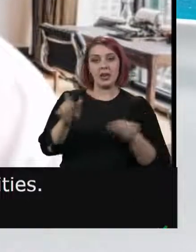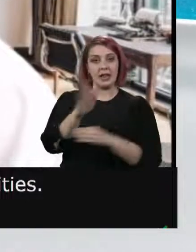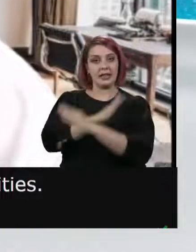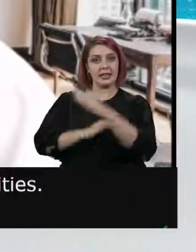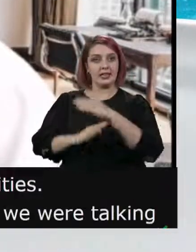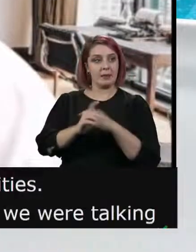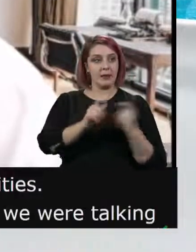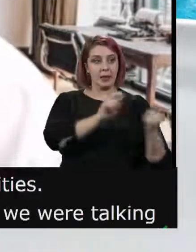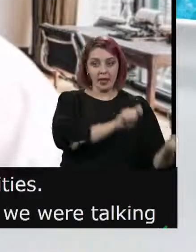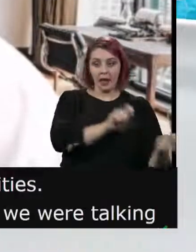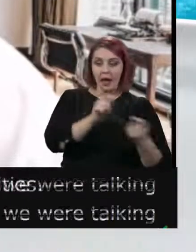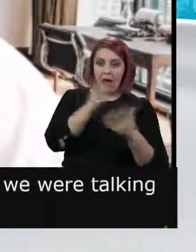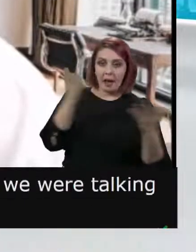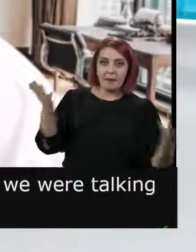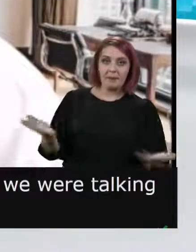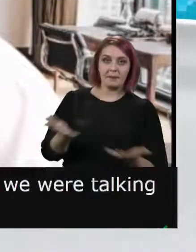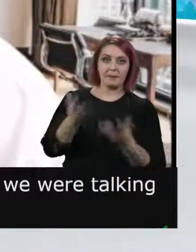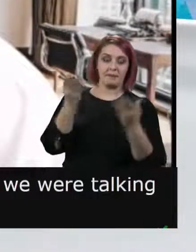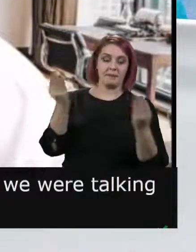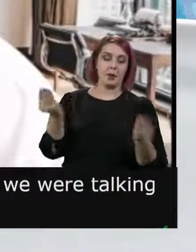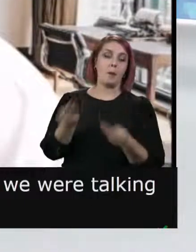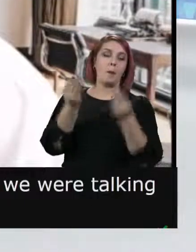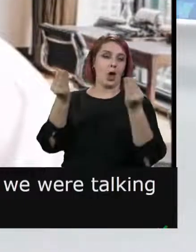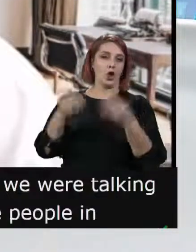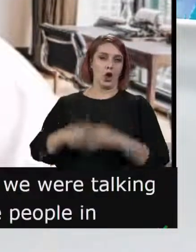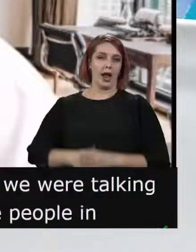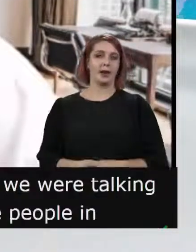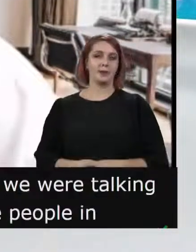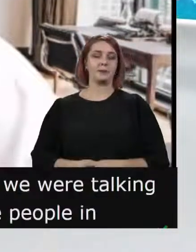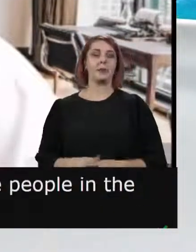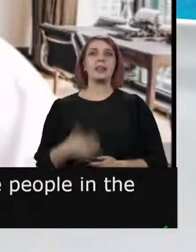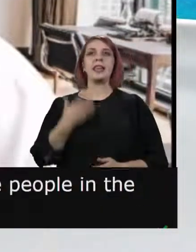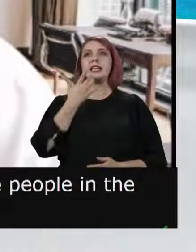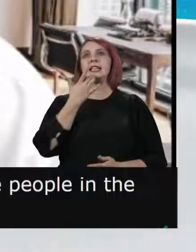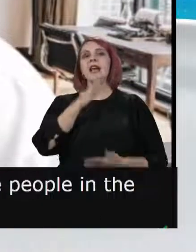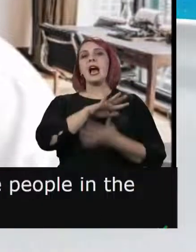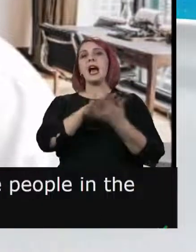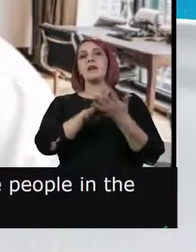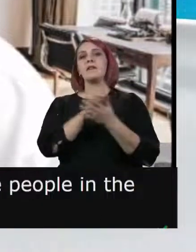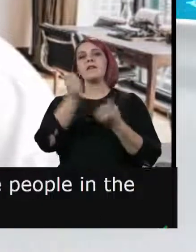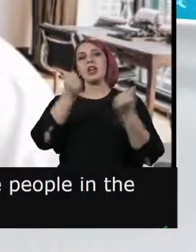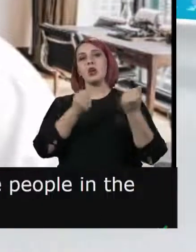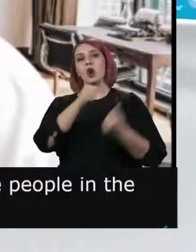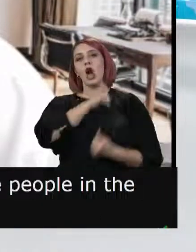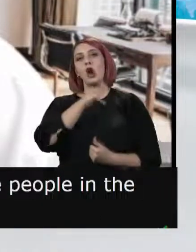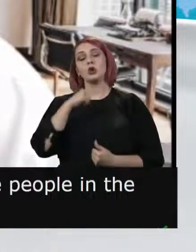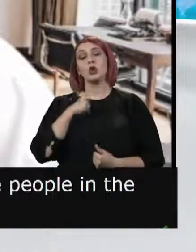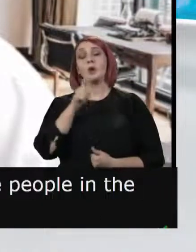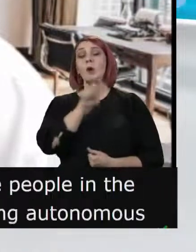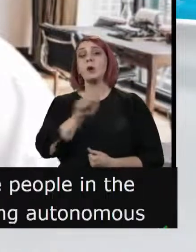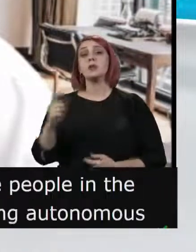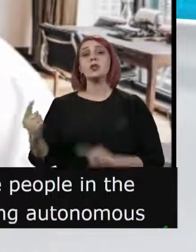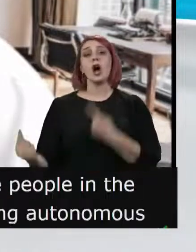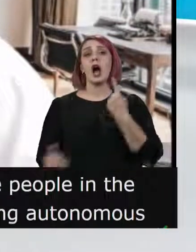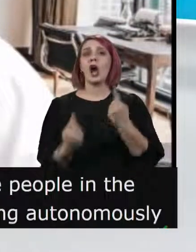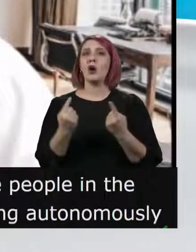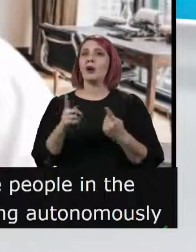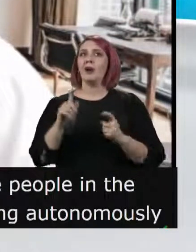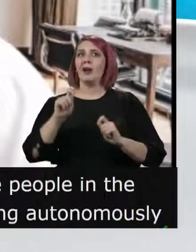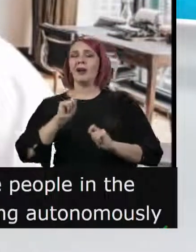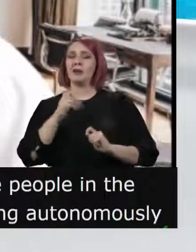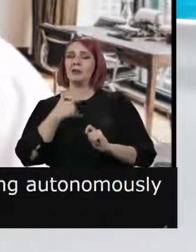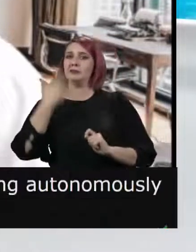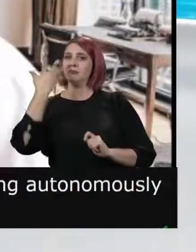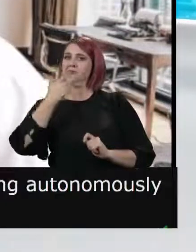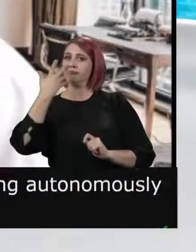and there was some people in the groups who weren't that keen on the idea of traveling autonomously by yourself in a vehicle.